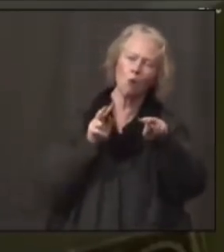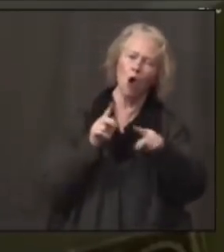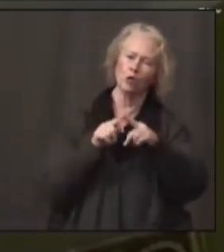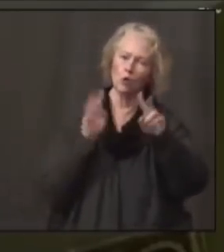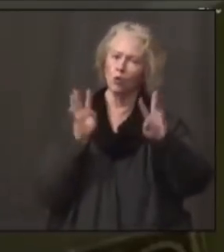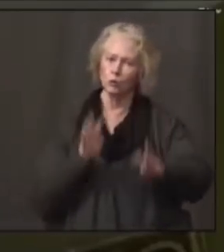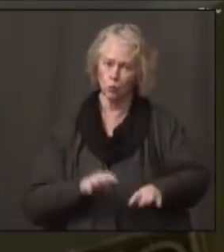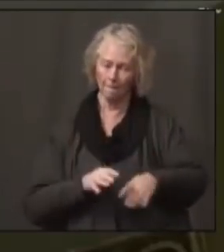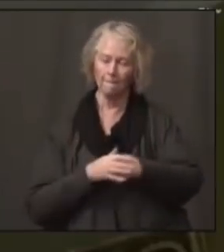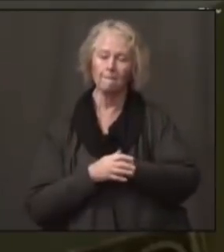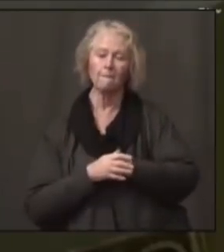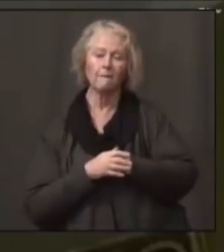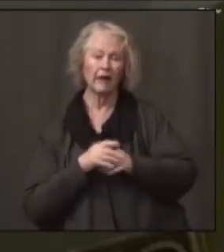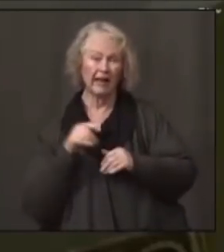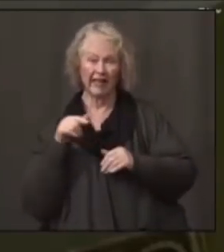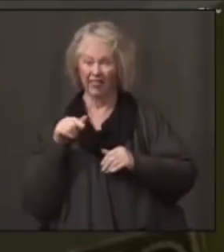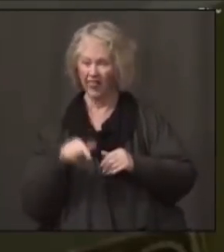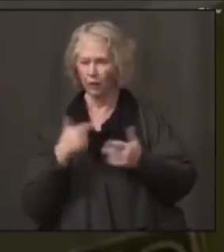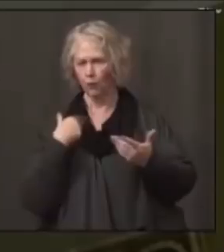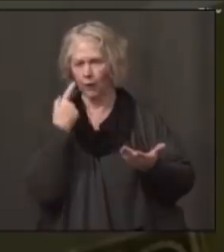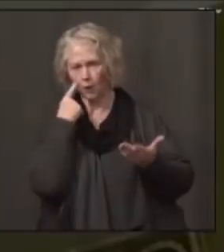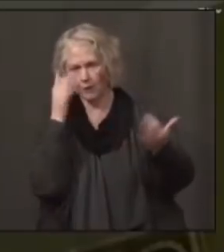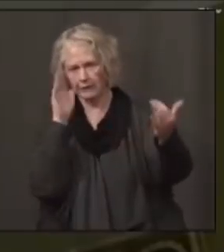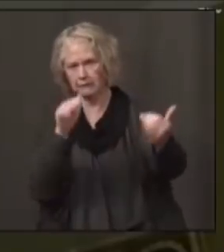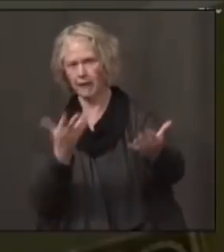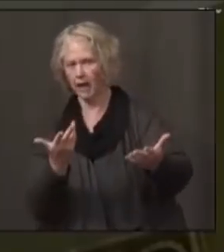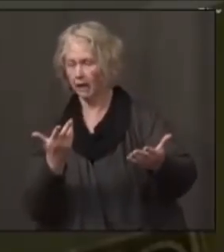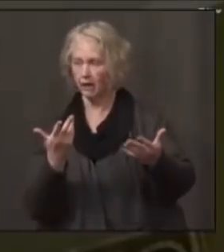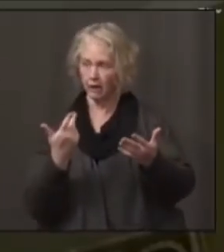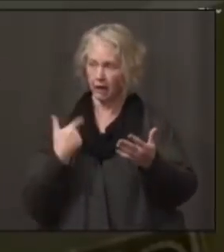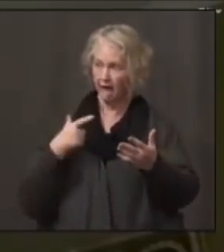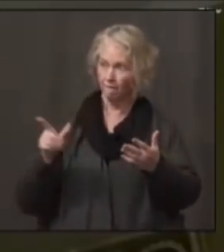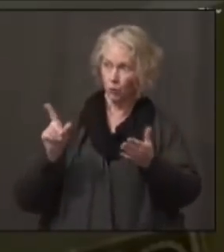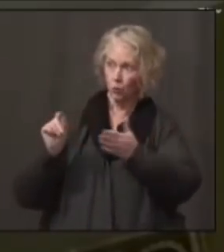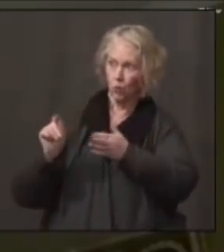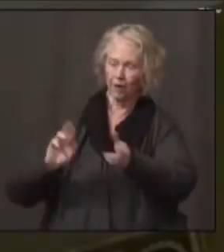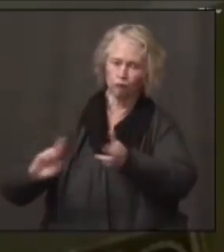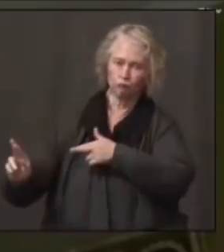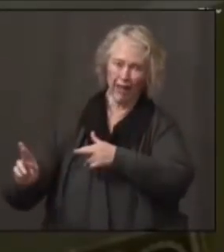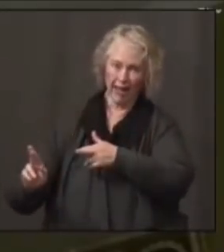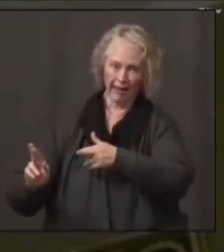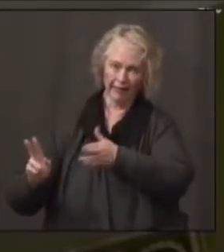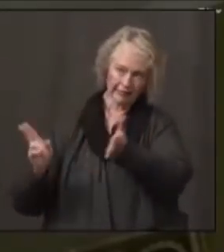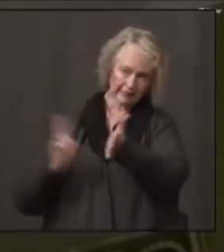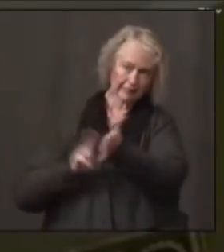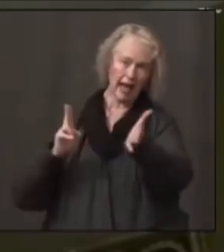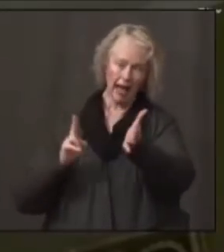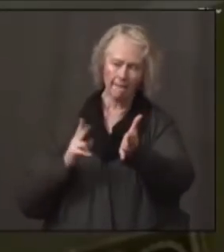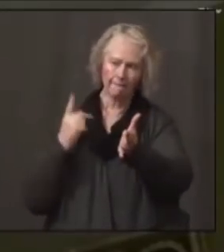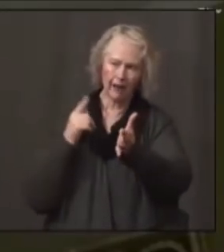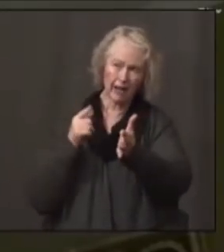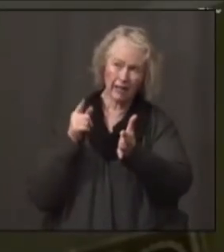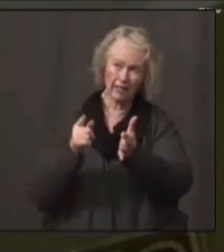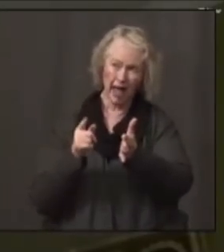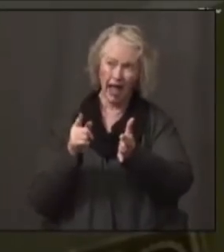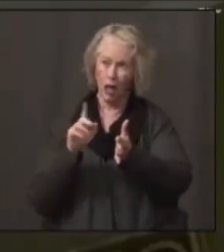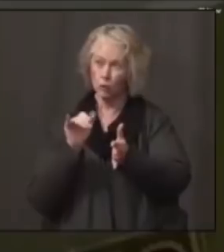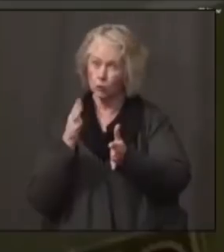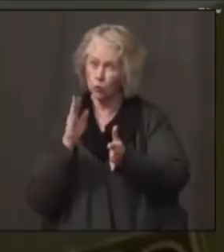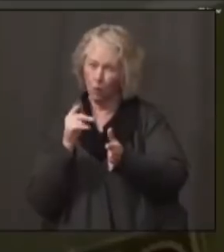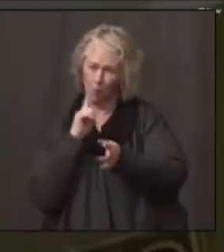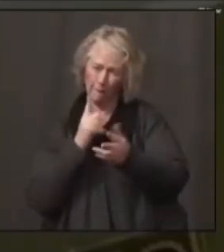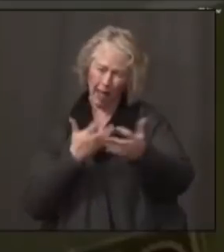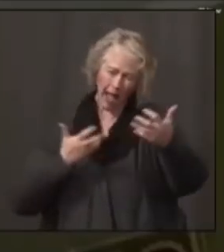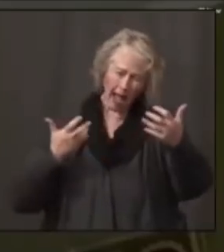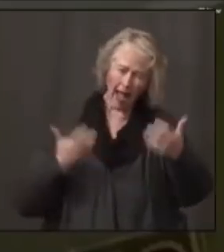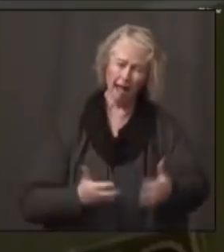one, we starting right off the bat with at least 20 of those outside contractors because of the way that this storm is hitting and how severe it's going to